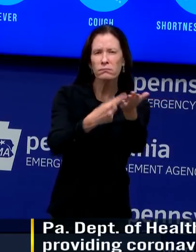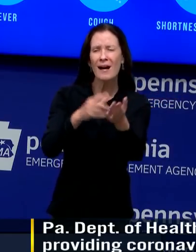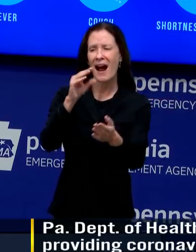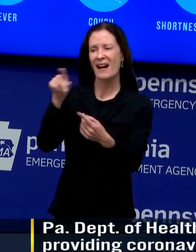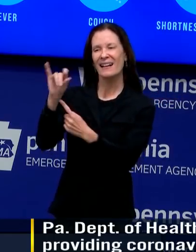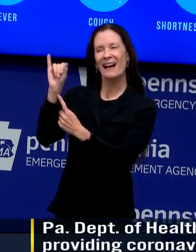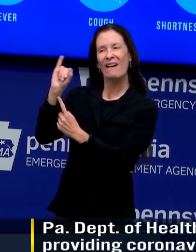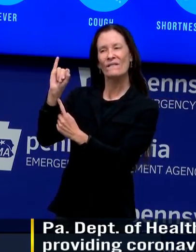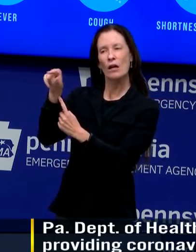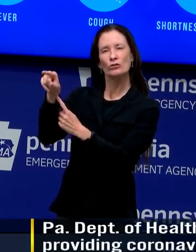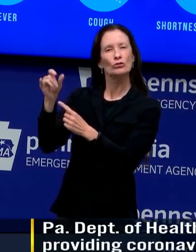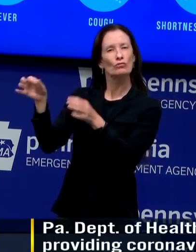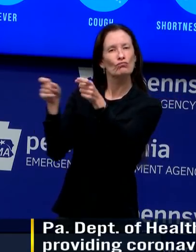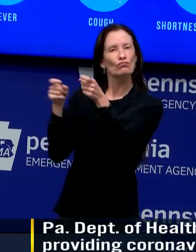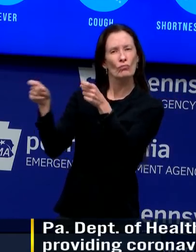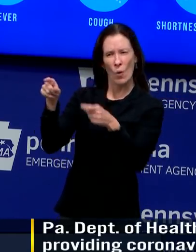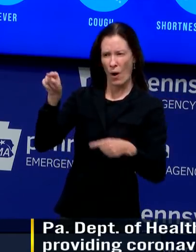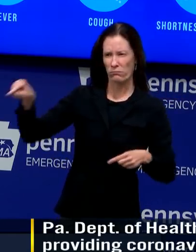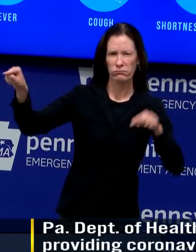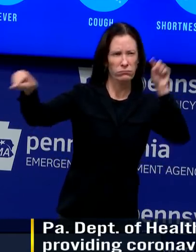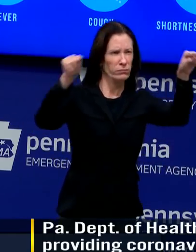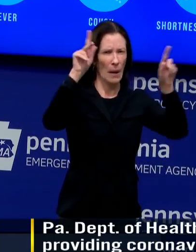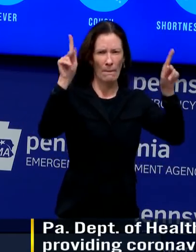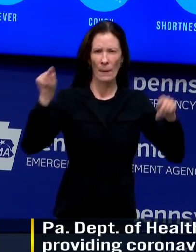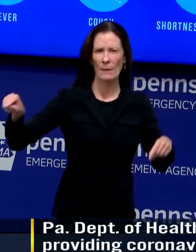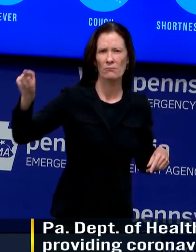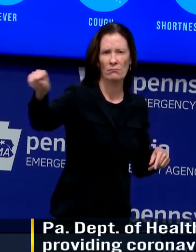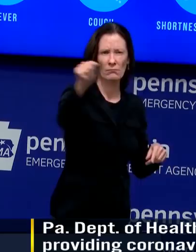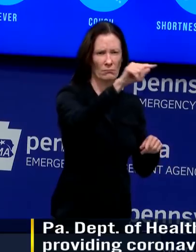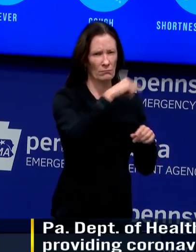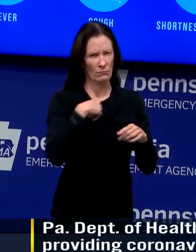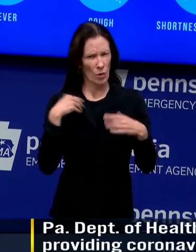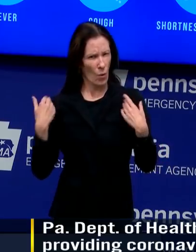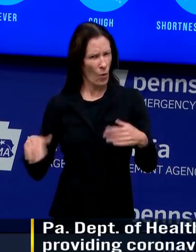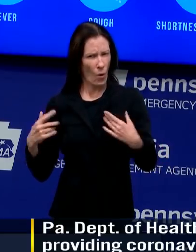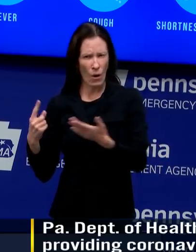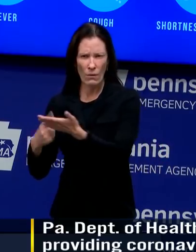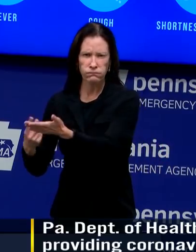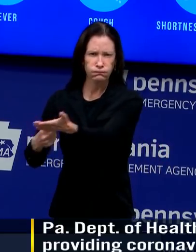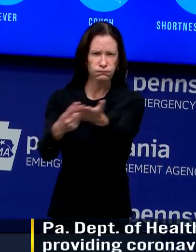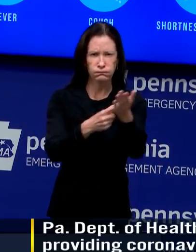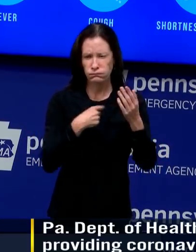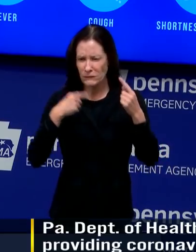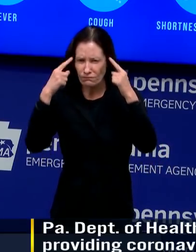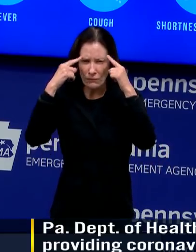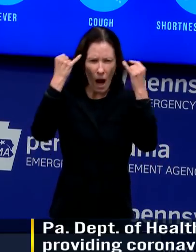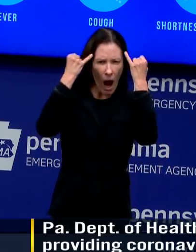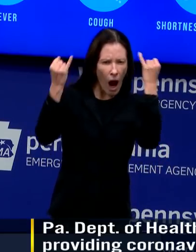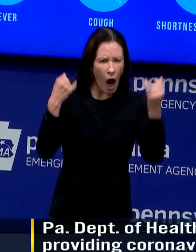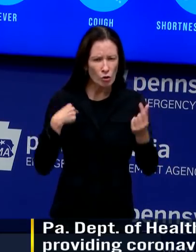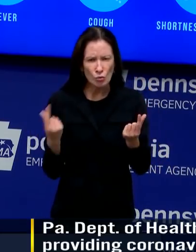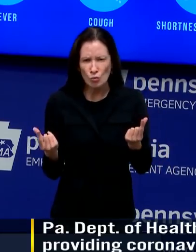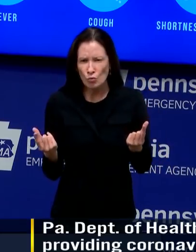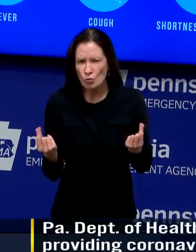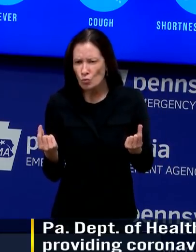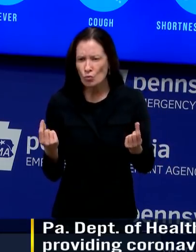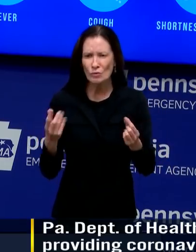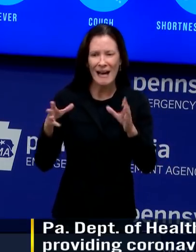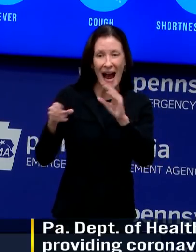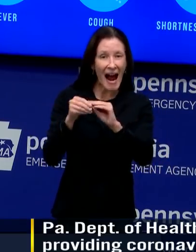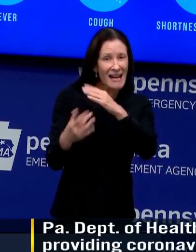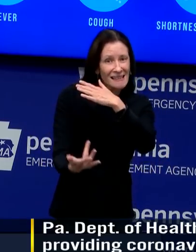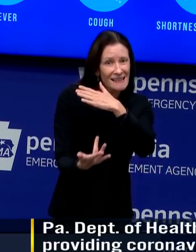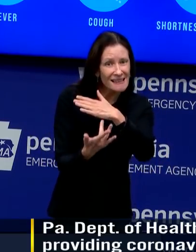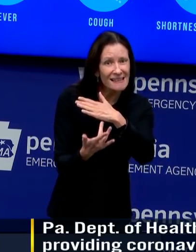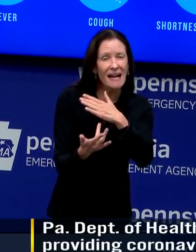these resources and amplify them with technology and staff. This work will be very important